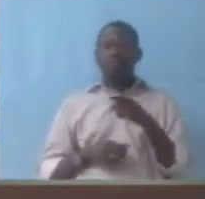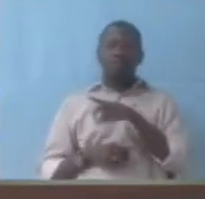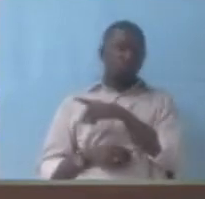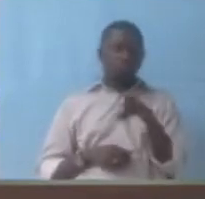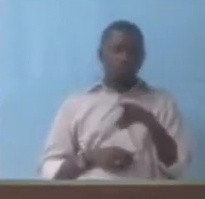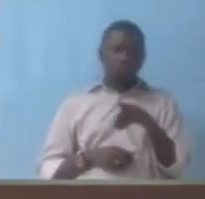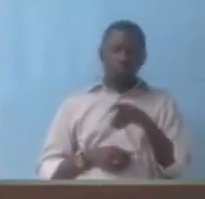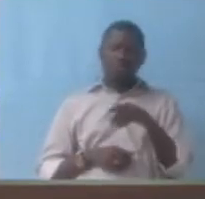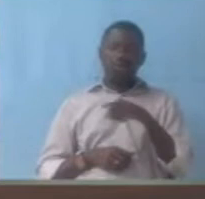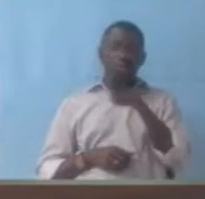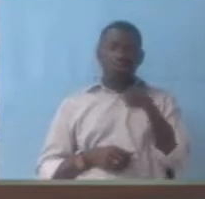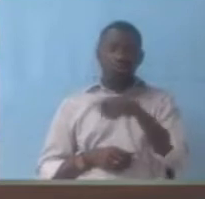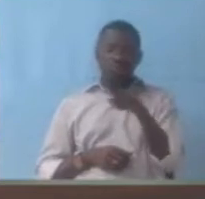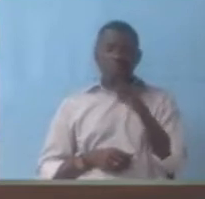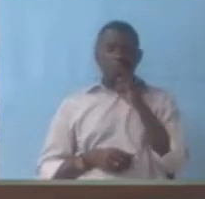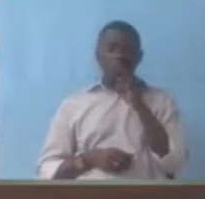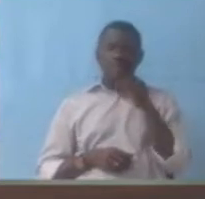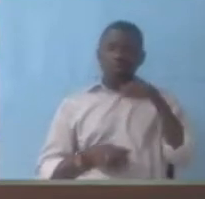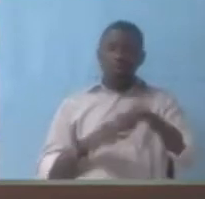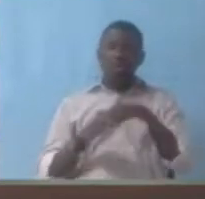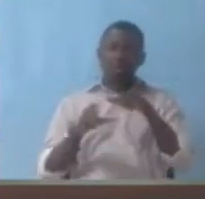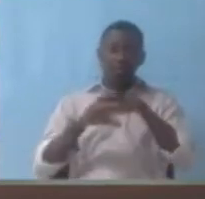not in detention.